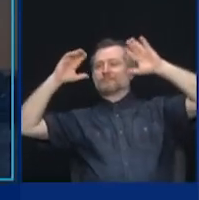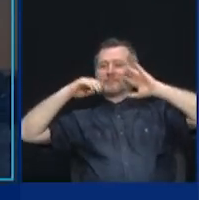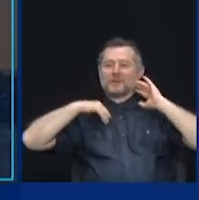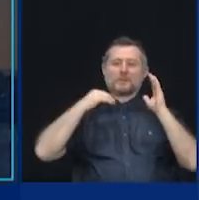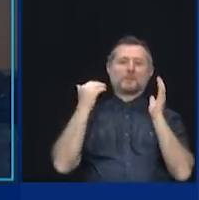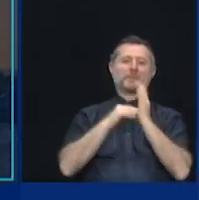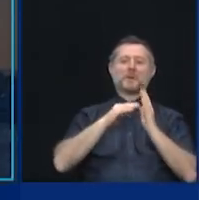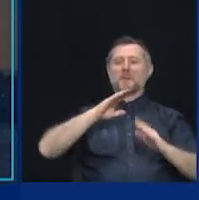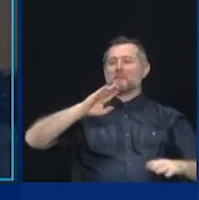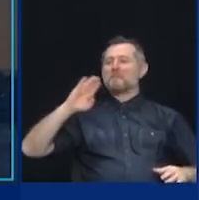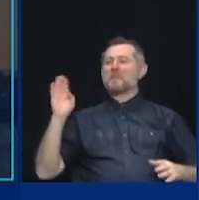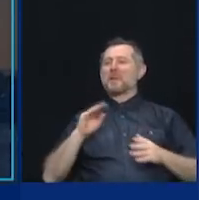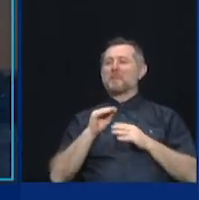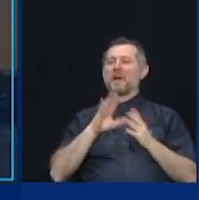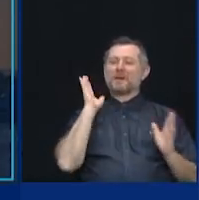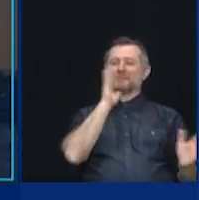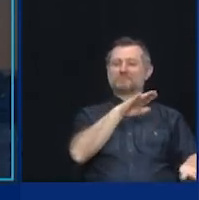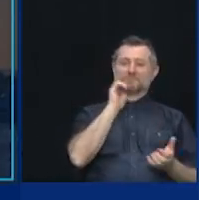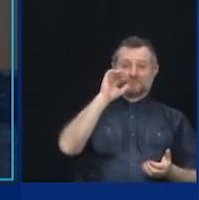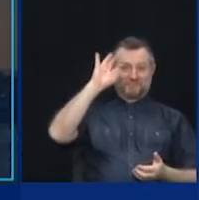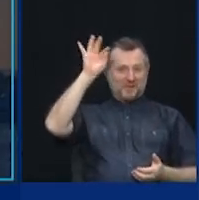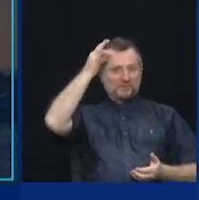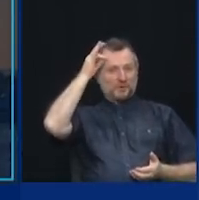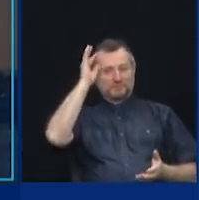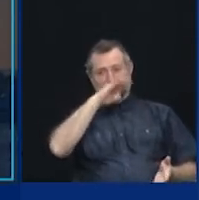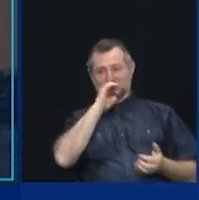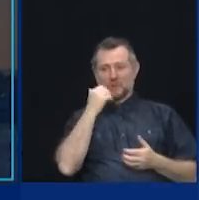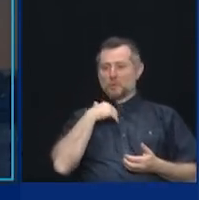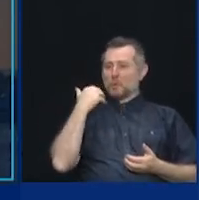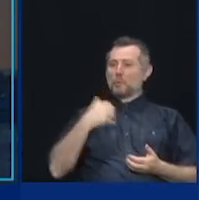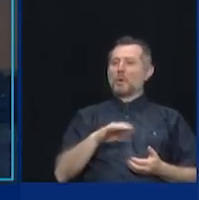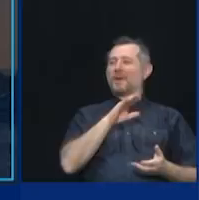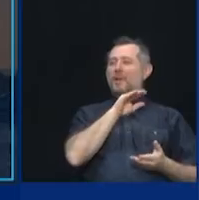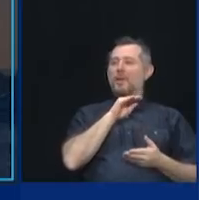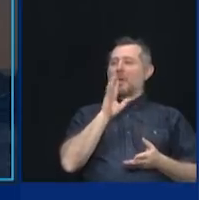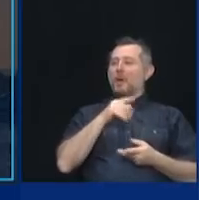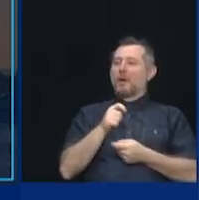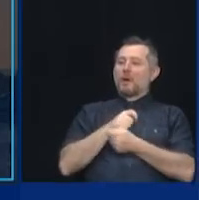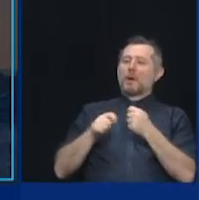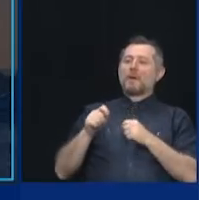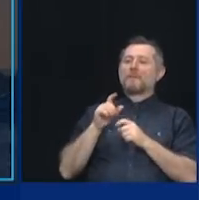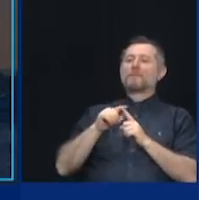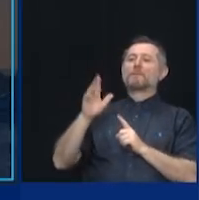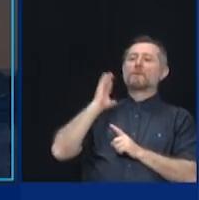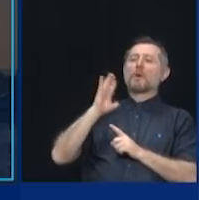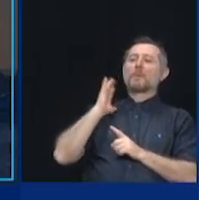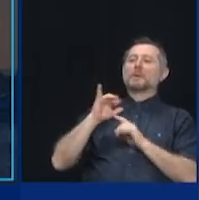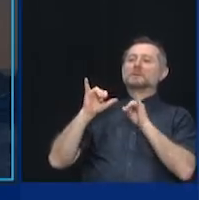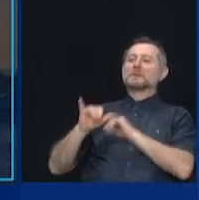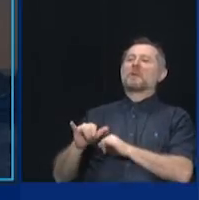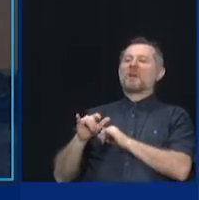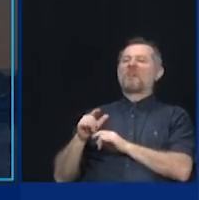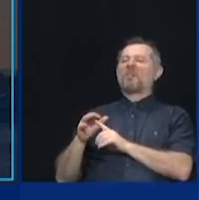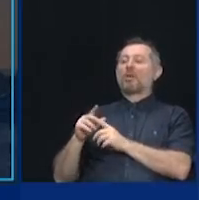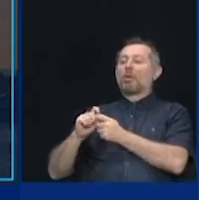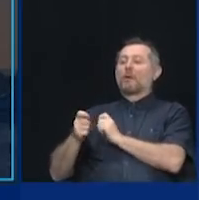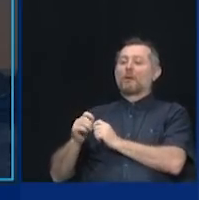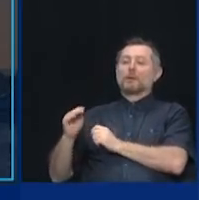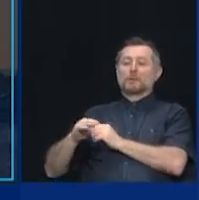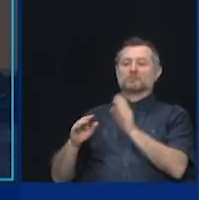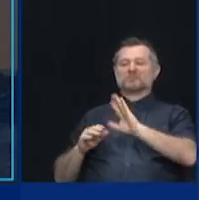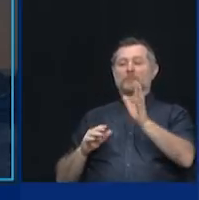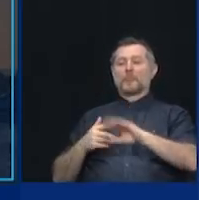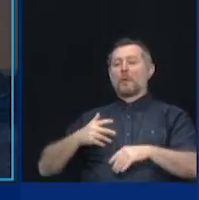federal government. I don't want to just replace what was. What should have been,